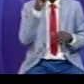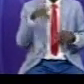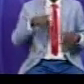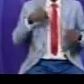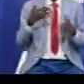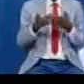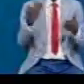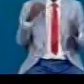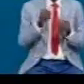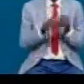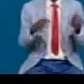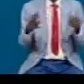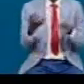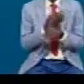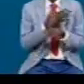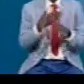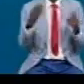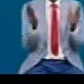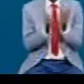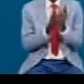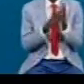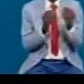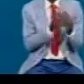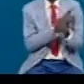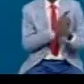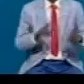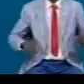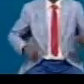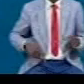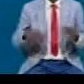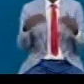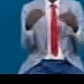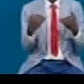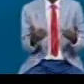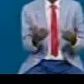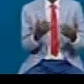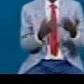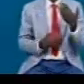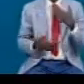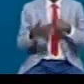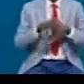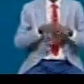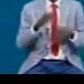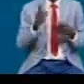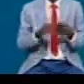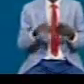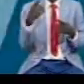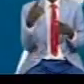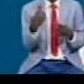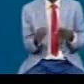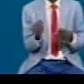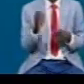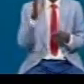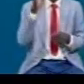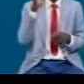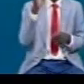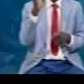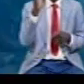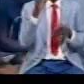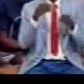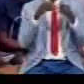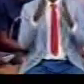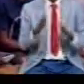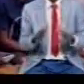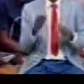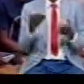pains any longer. Praise the Lord. We now return back to the moderating pastor at the